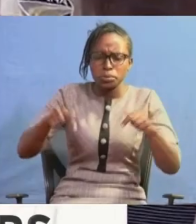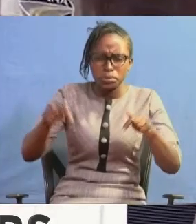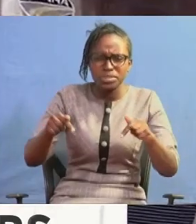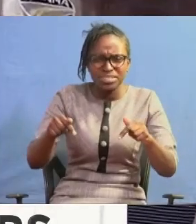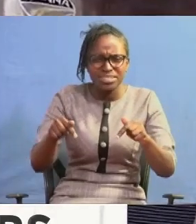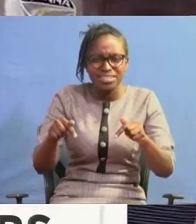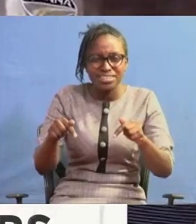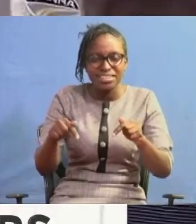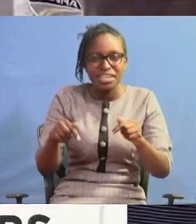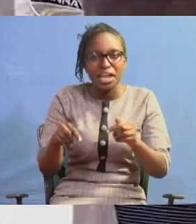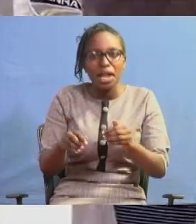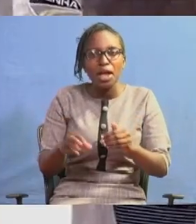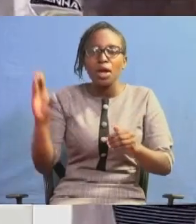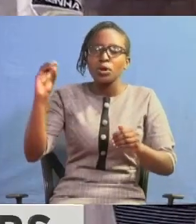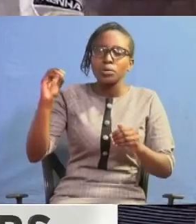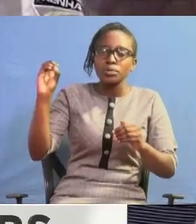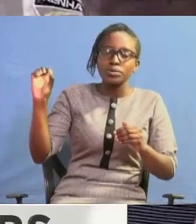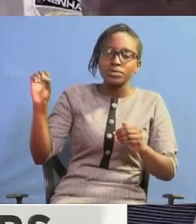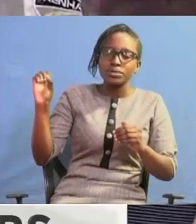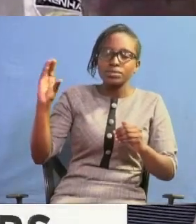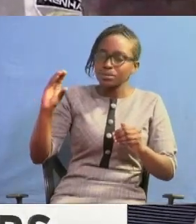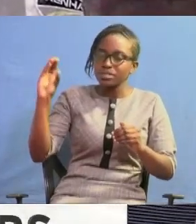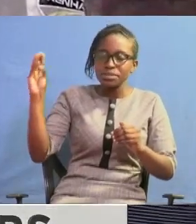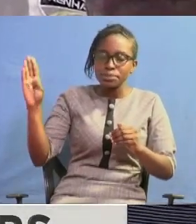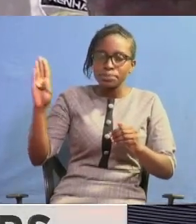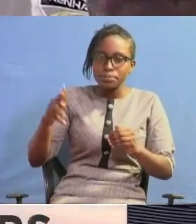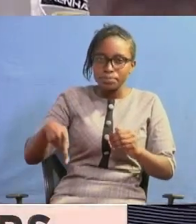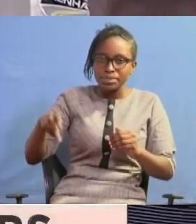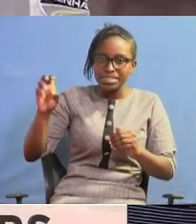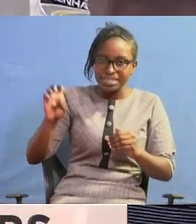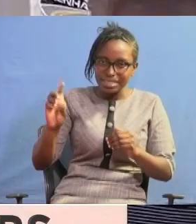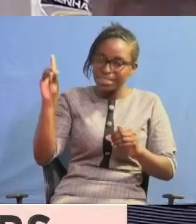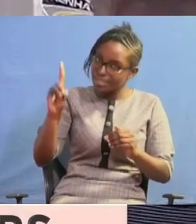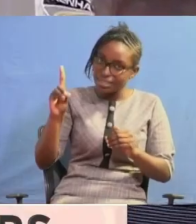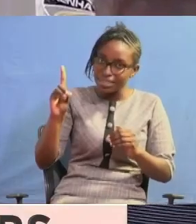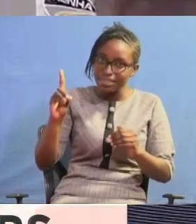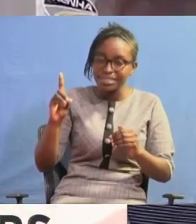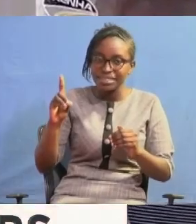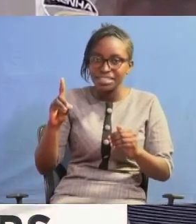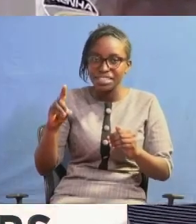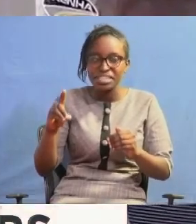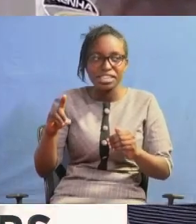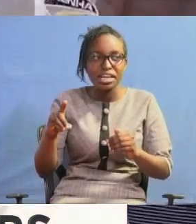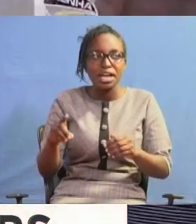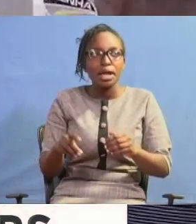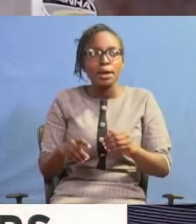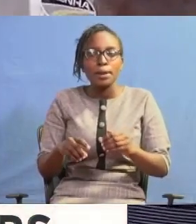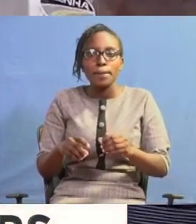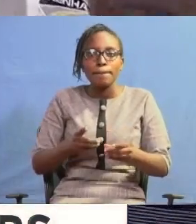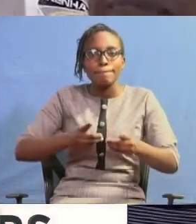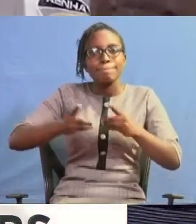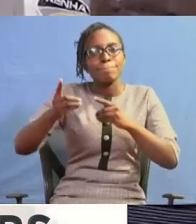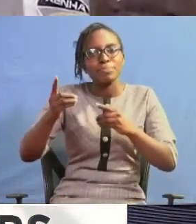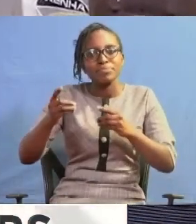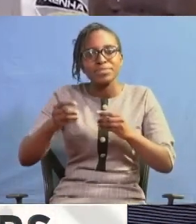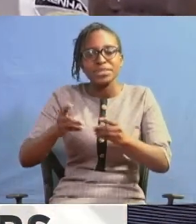na tumeongea na OCPD. Hiyo barabara kutoka Weybridge, road yote ya transport, hii kanyanga lami inaonyeshwa namna